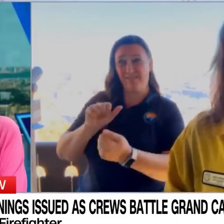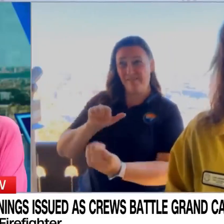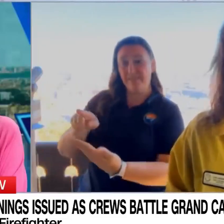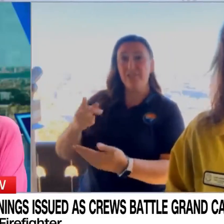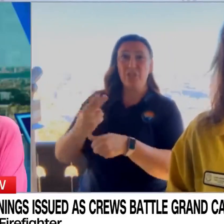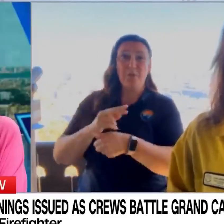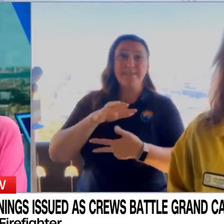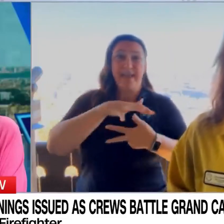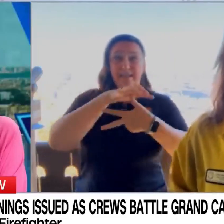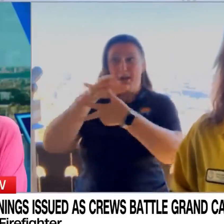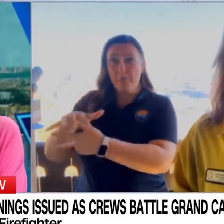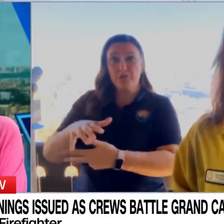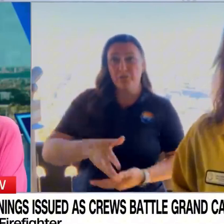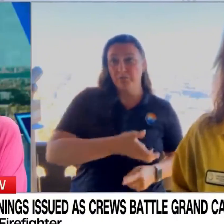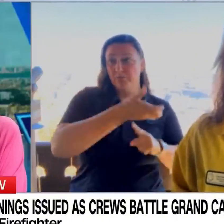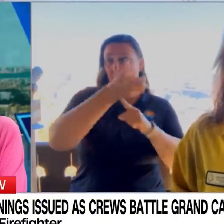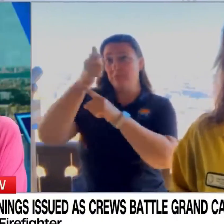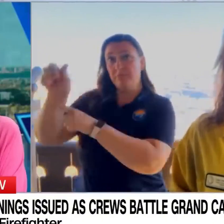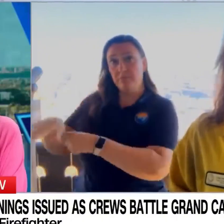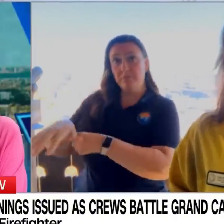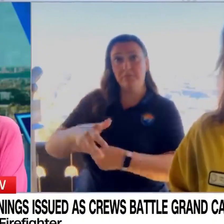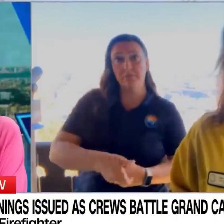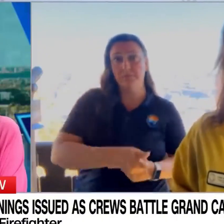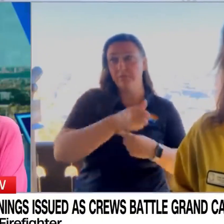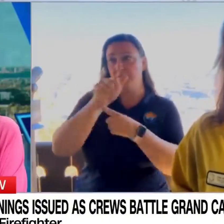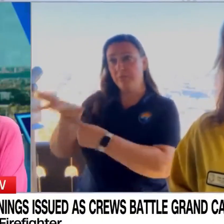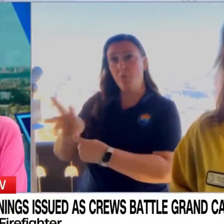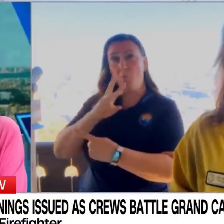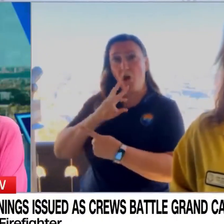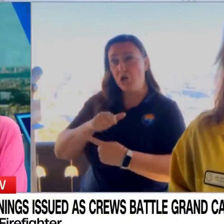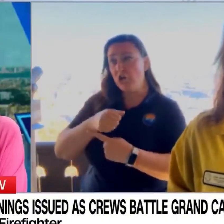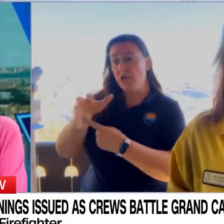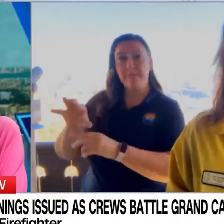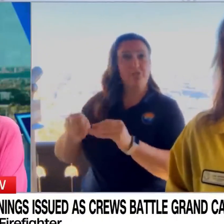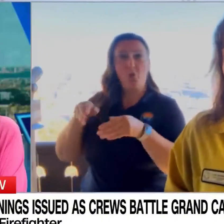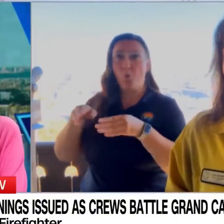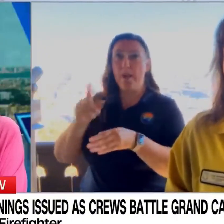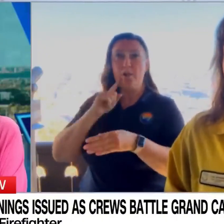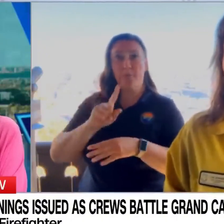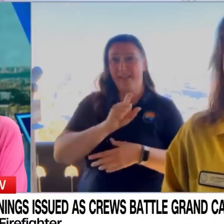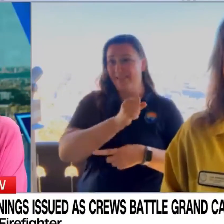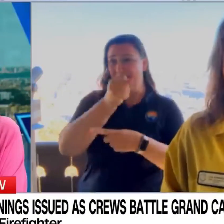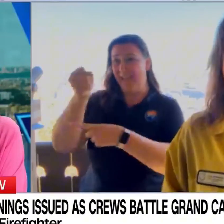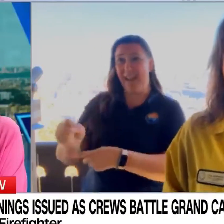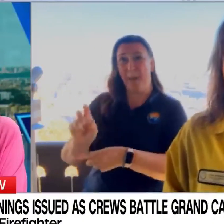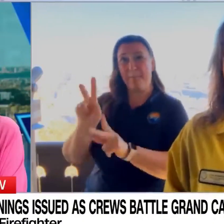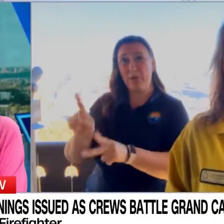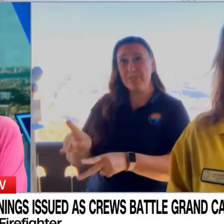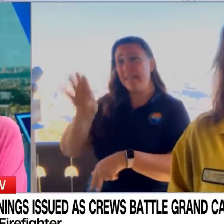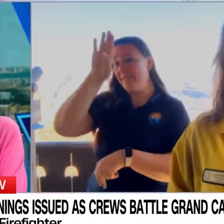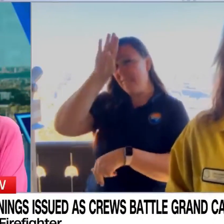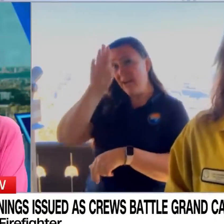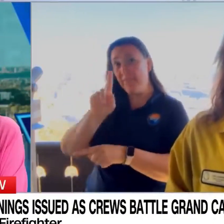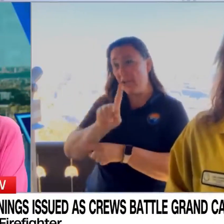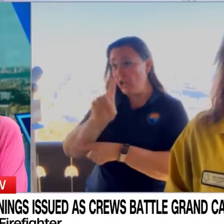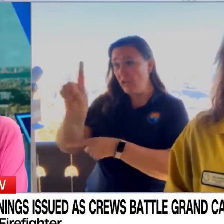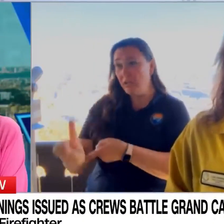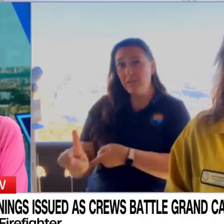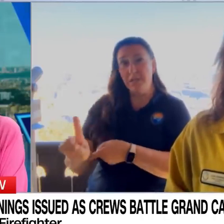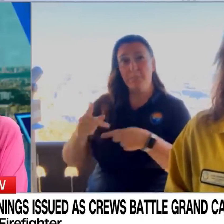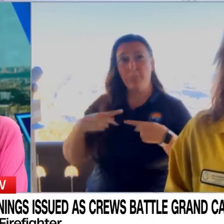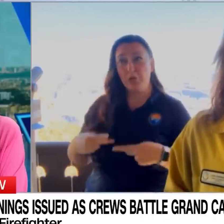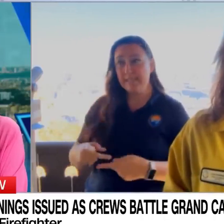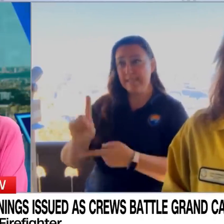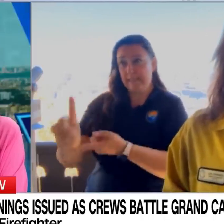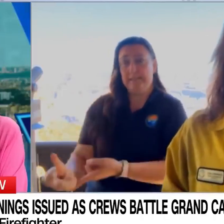use helicopters to drop water in, because there is no way you can get a person, a firefighter, down to combat